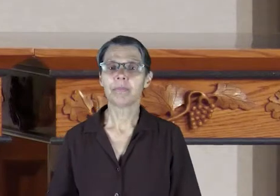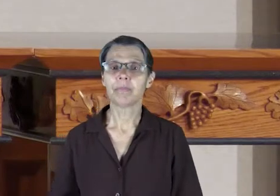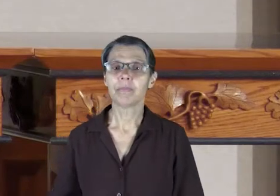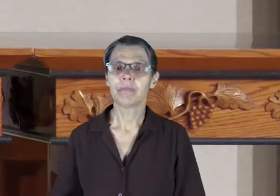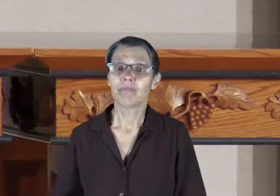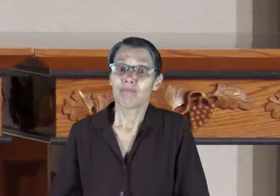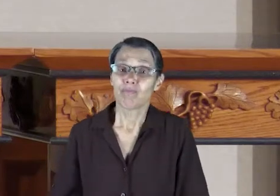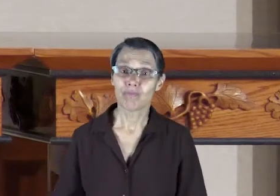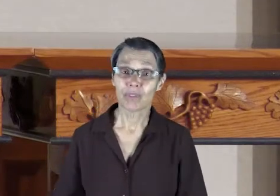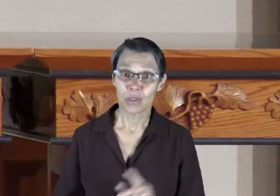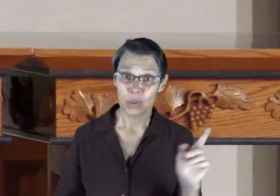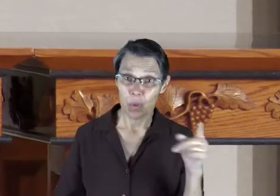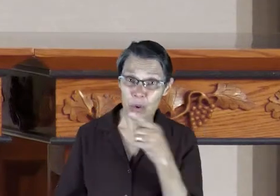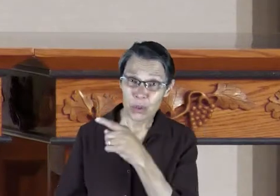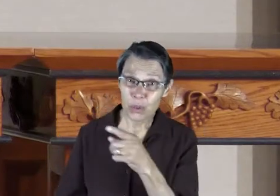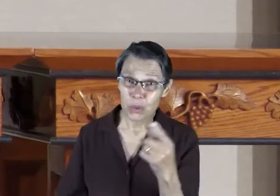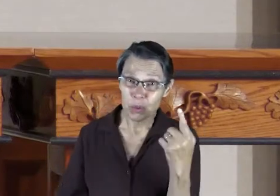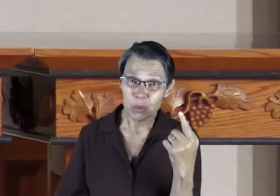Where is the place you go